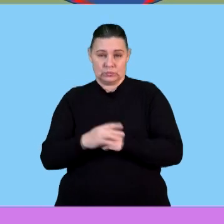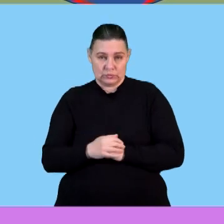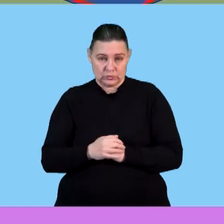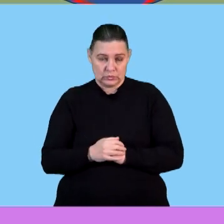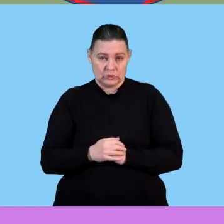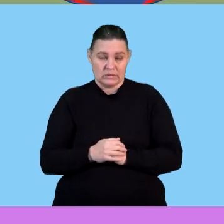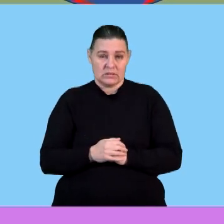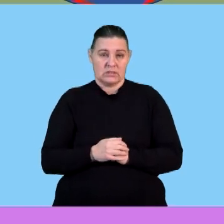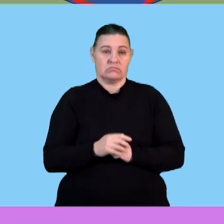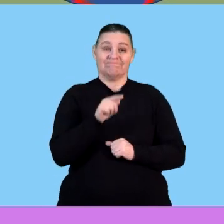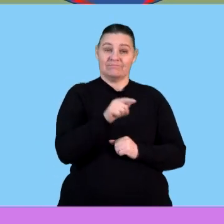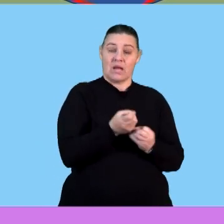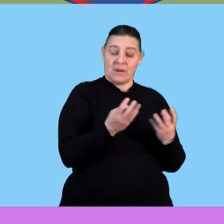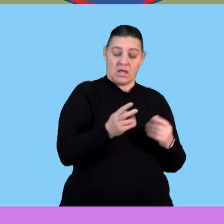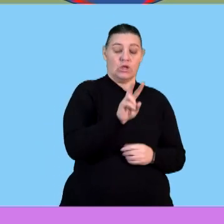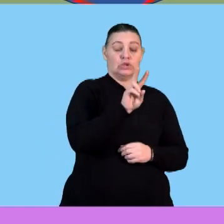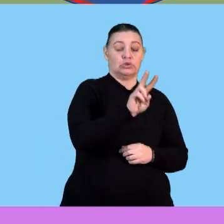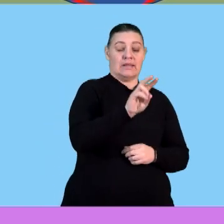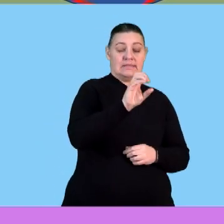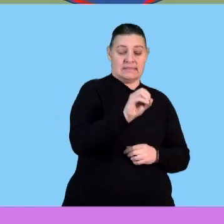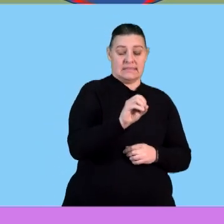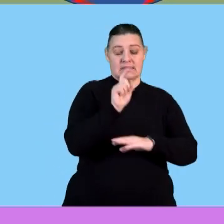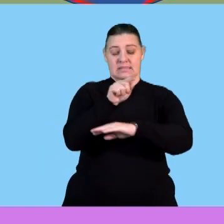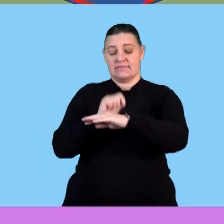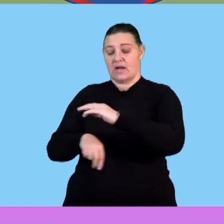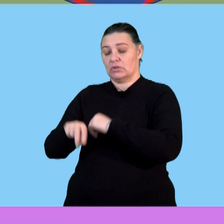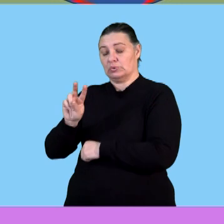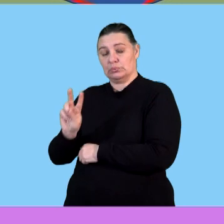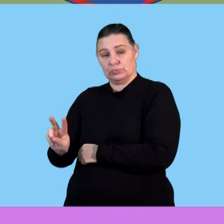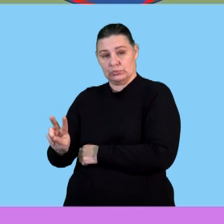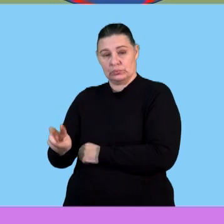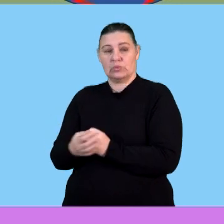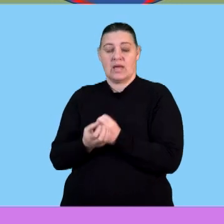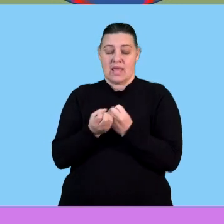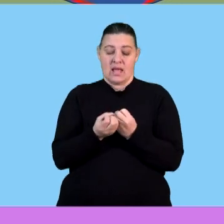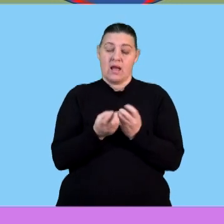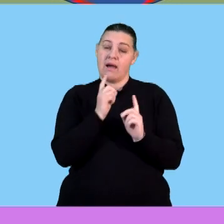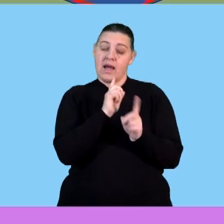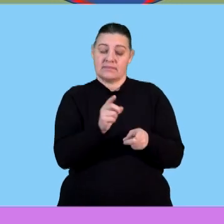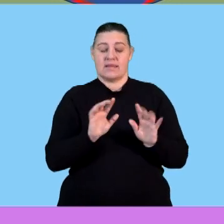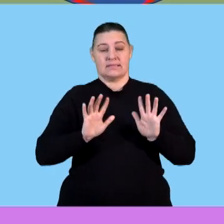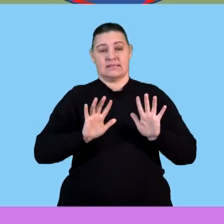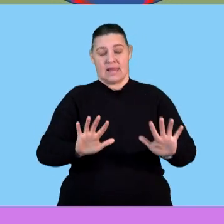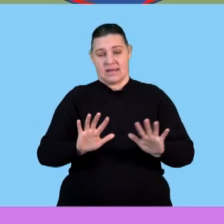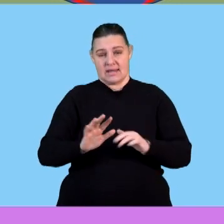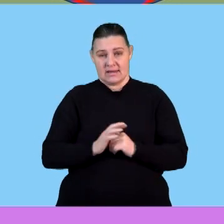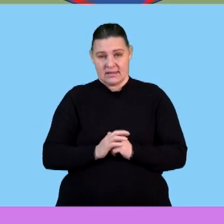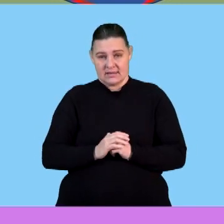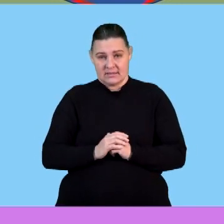The diameter in this case is 20 meters. I divide that by 2. I get